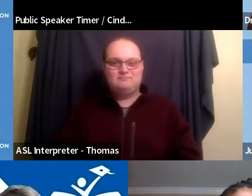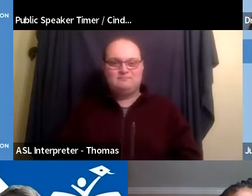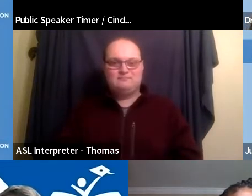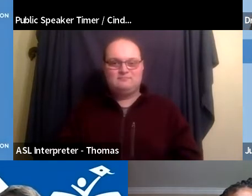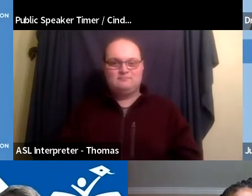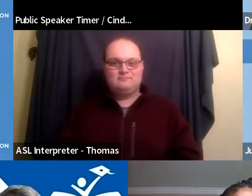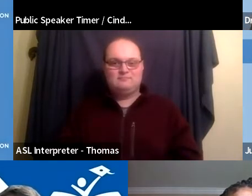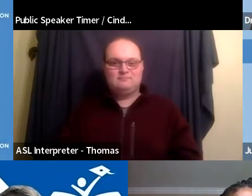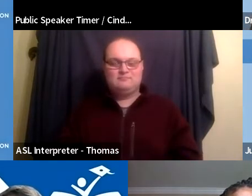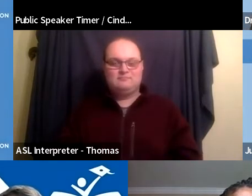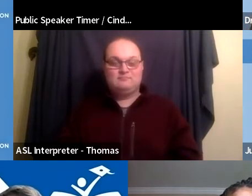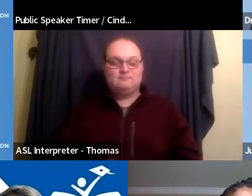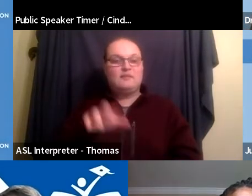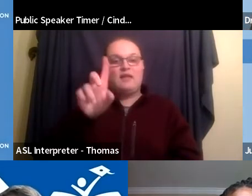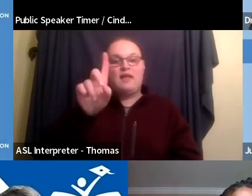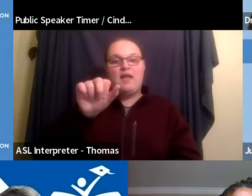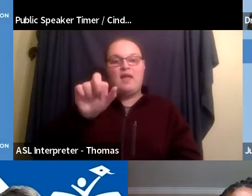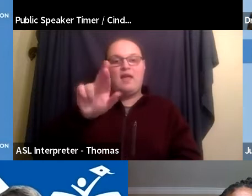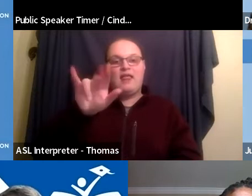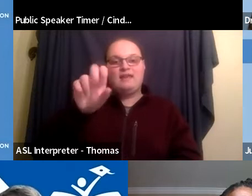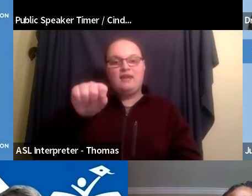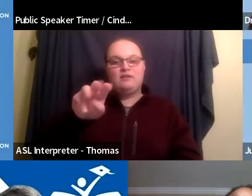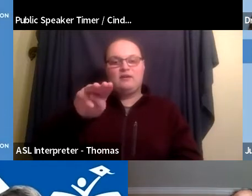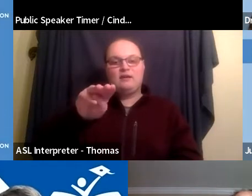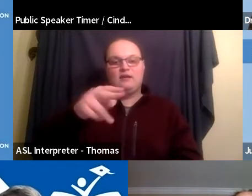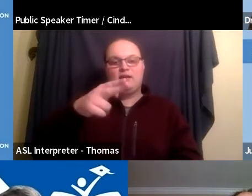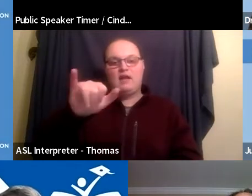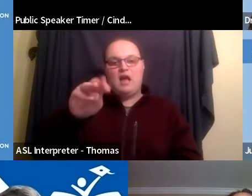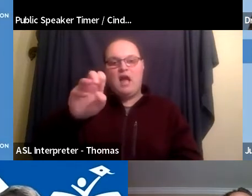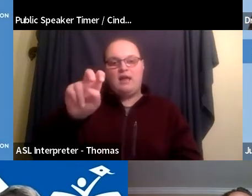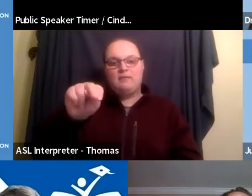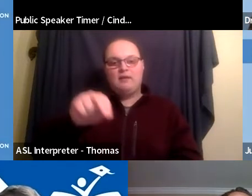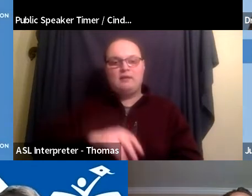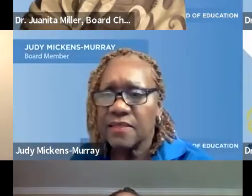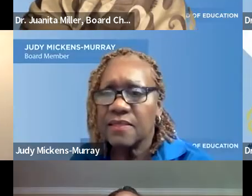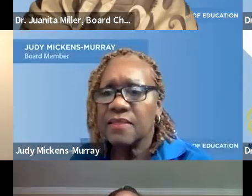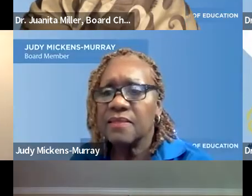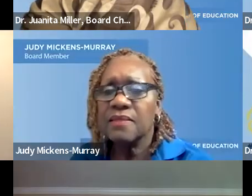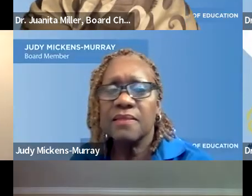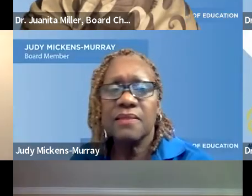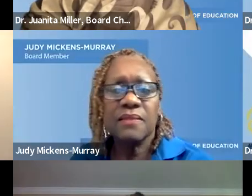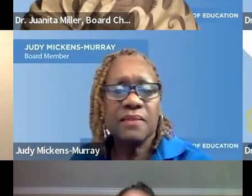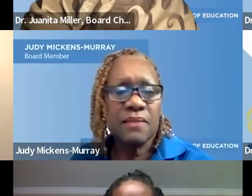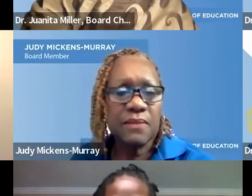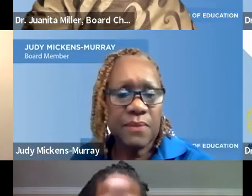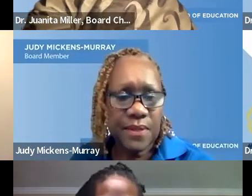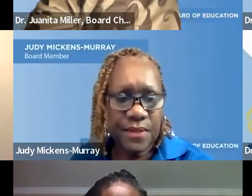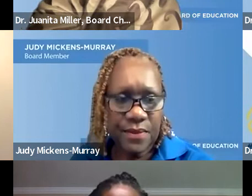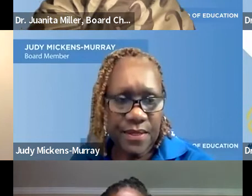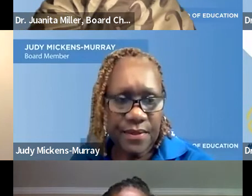Engelberg-Tech. Darius Hyman, opposed to the change and its effects on families.